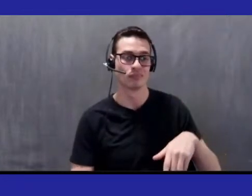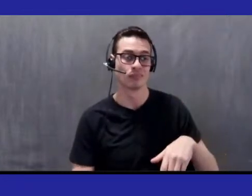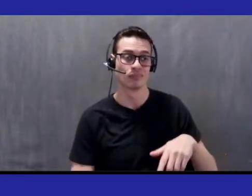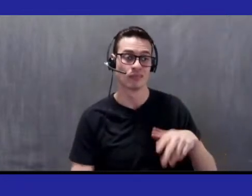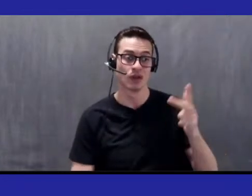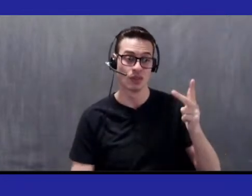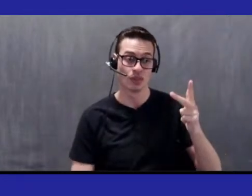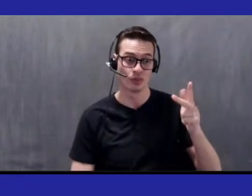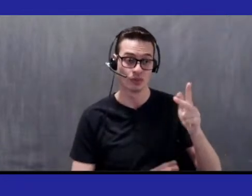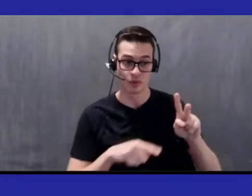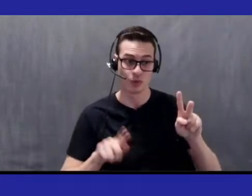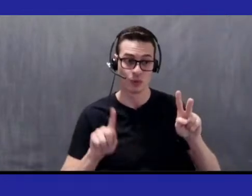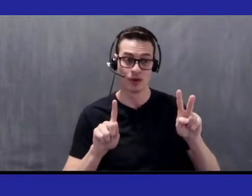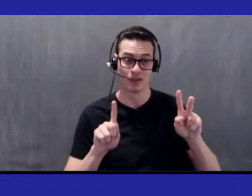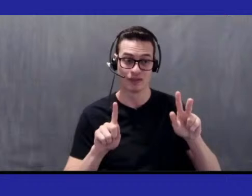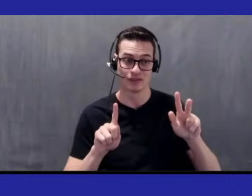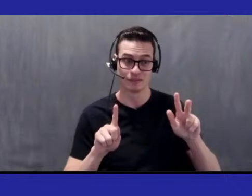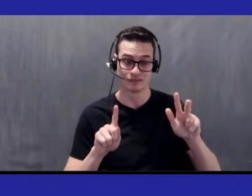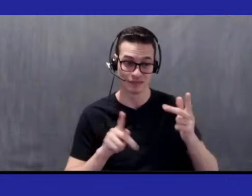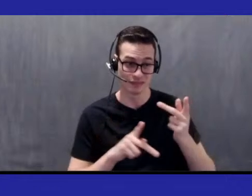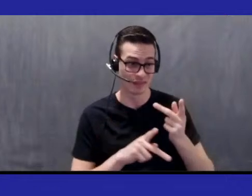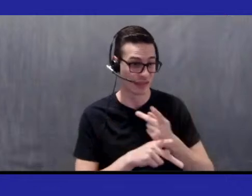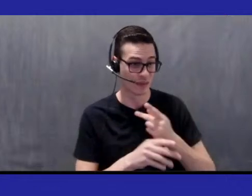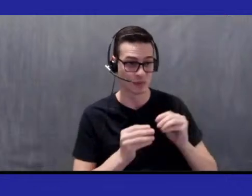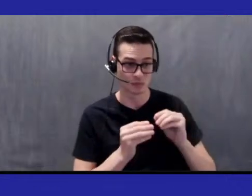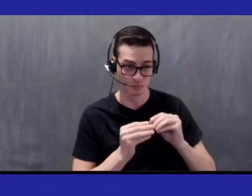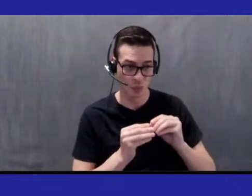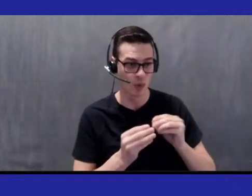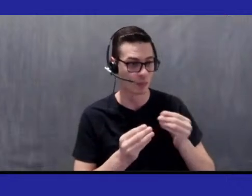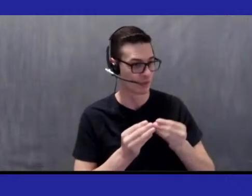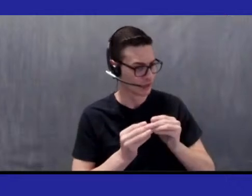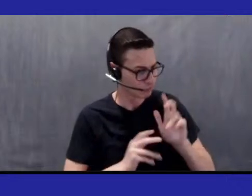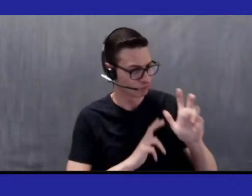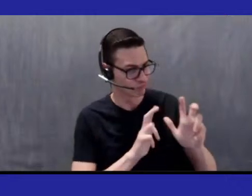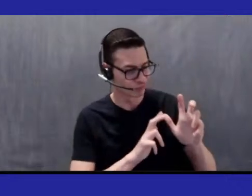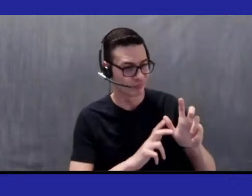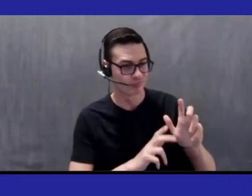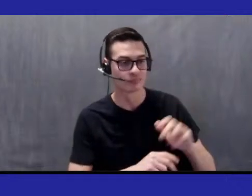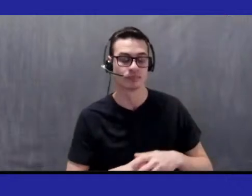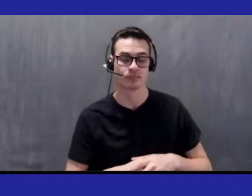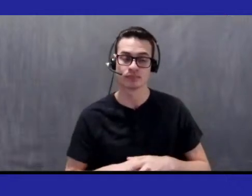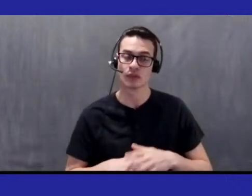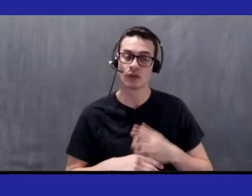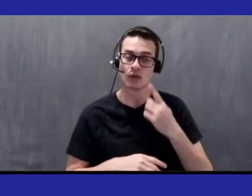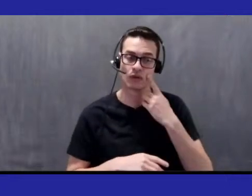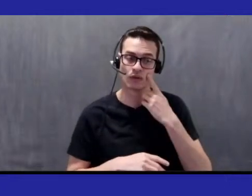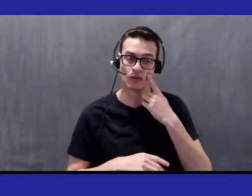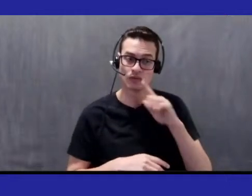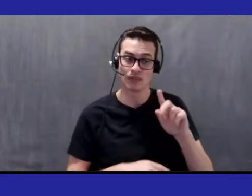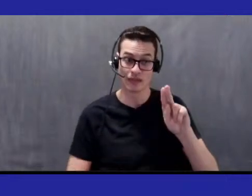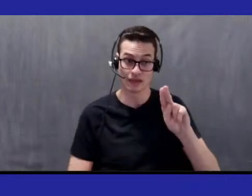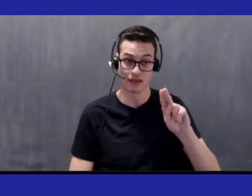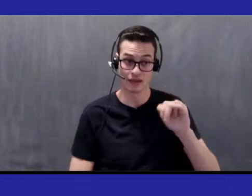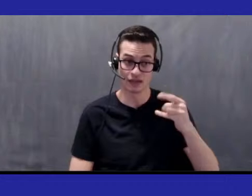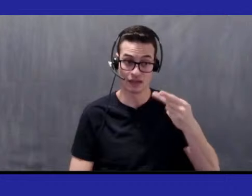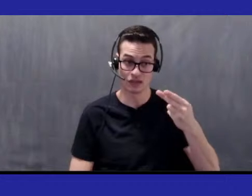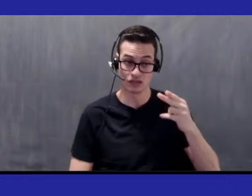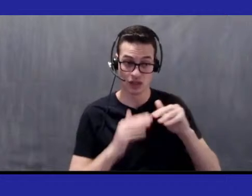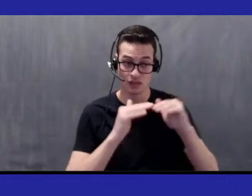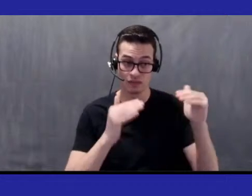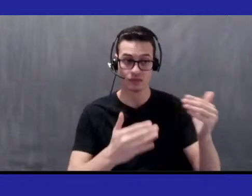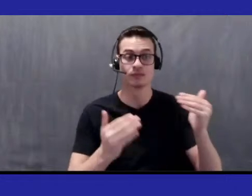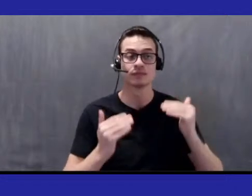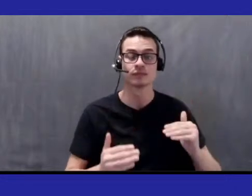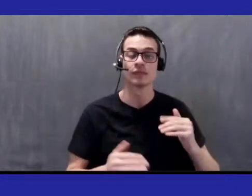3 to 1 compared to sickle cell disease. At the industry level, research for sickle cell, research for